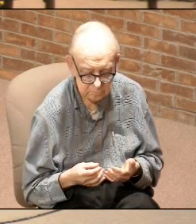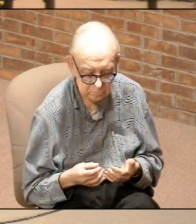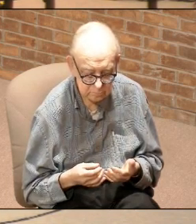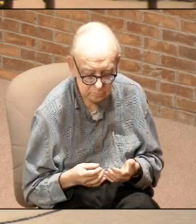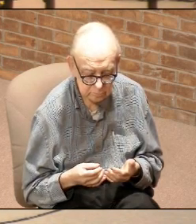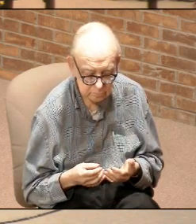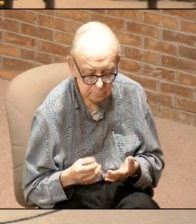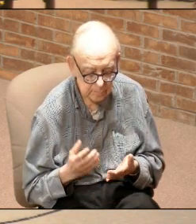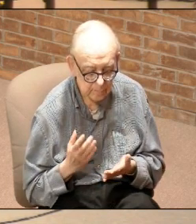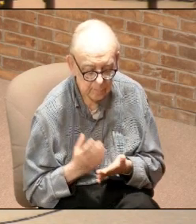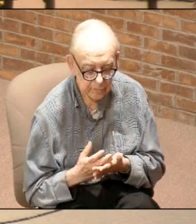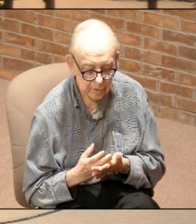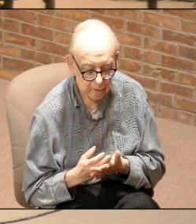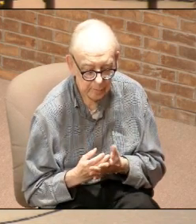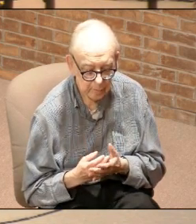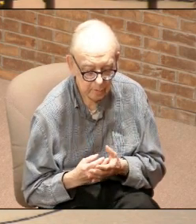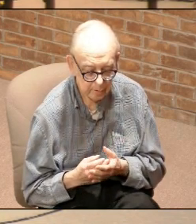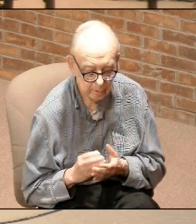stop growing old